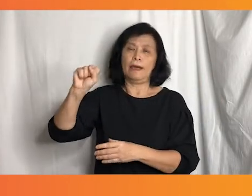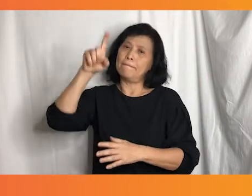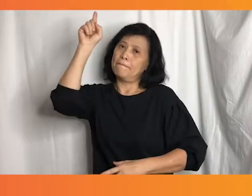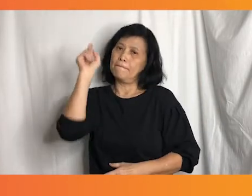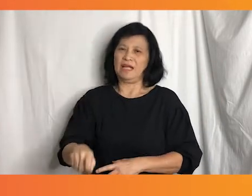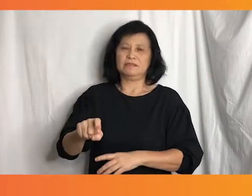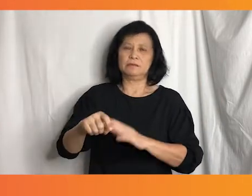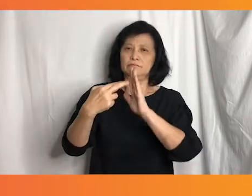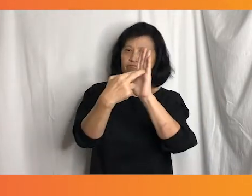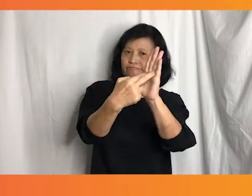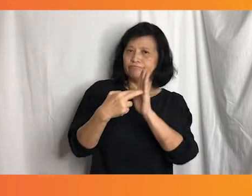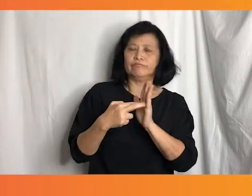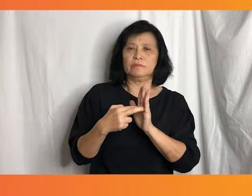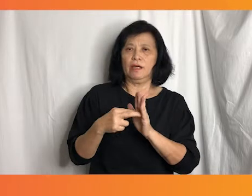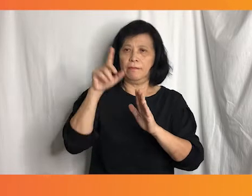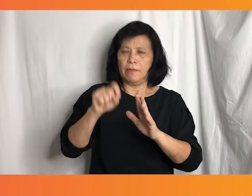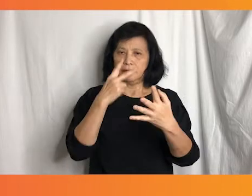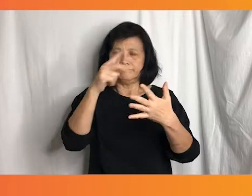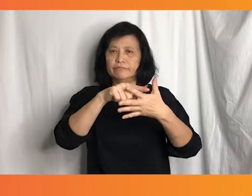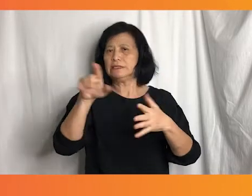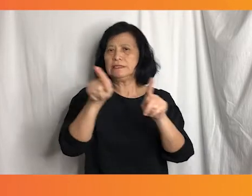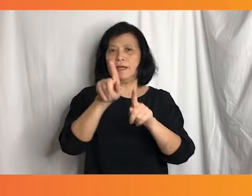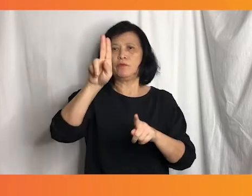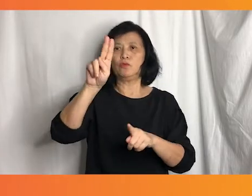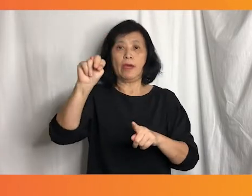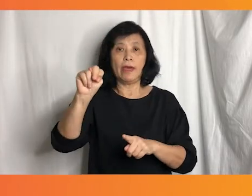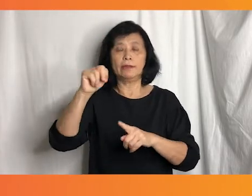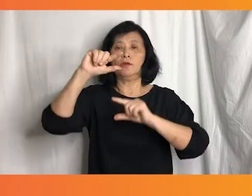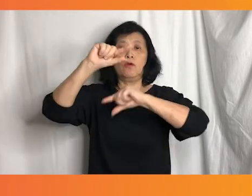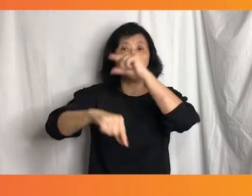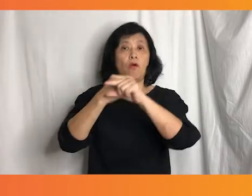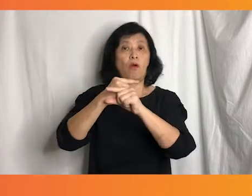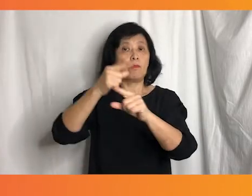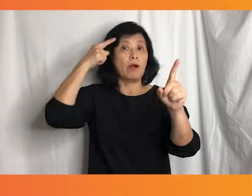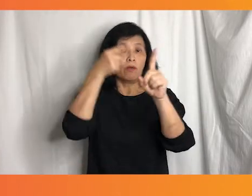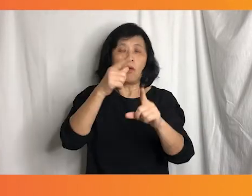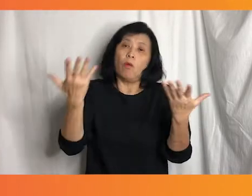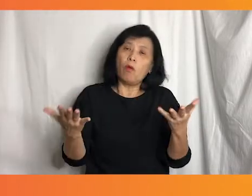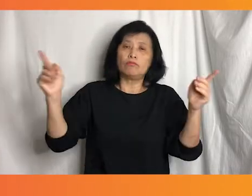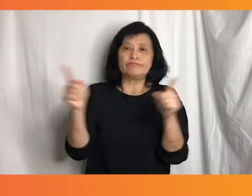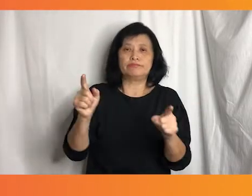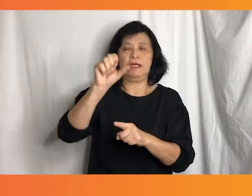projects, one of it must address a UN Sustainable Development Goal, what we call the UN Global Goals, or